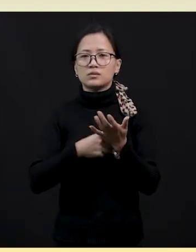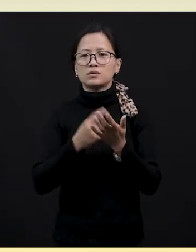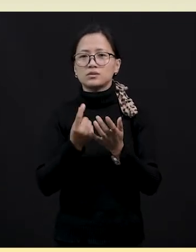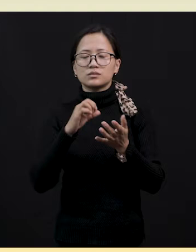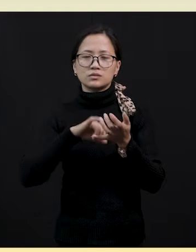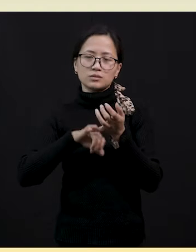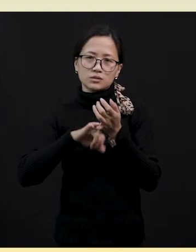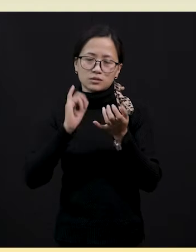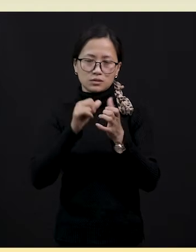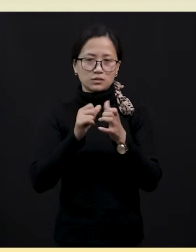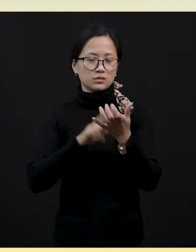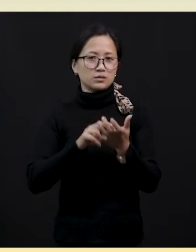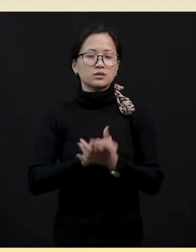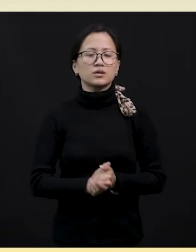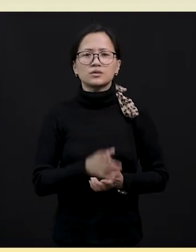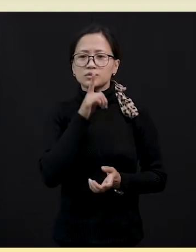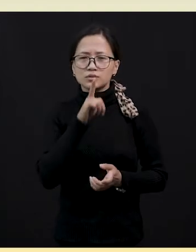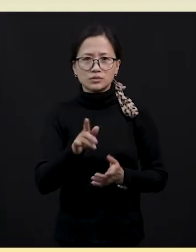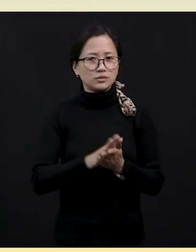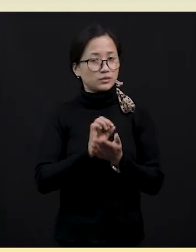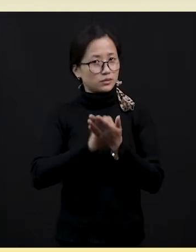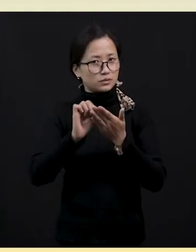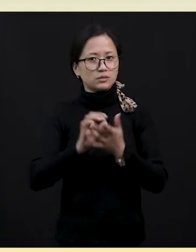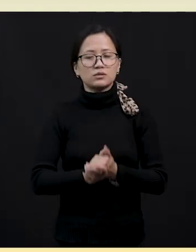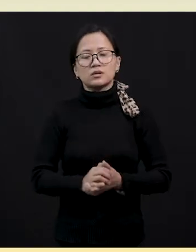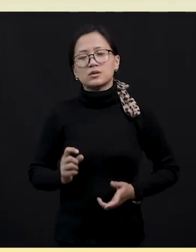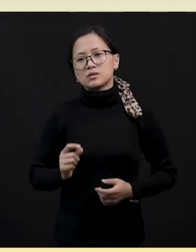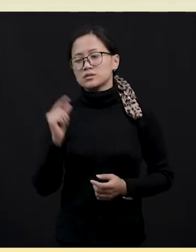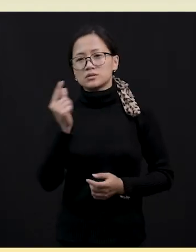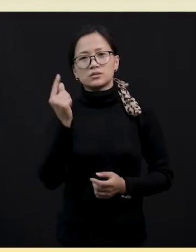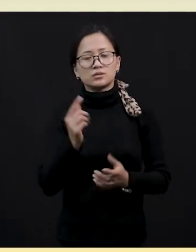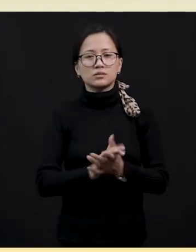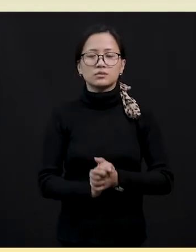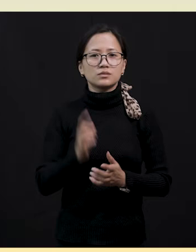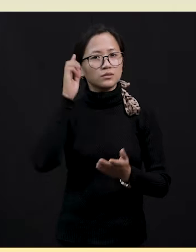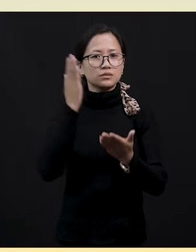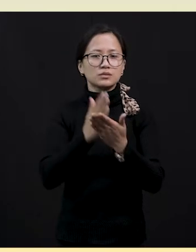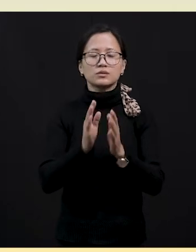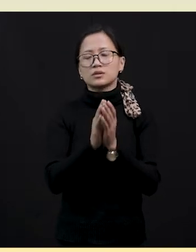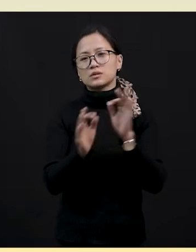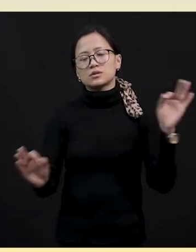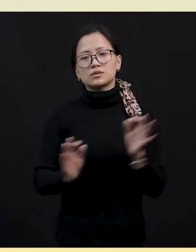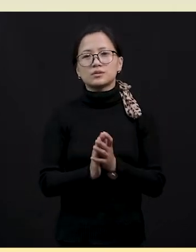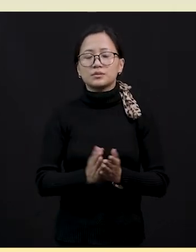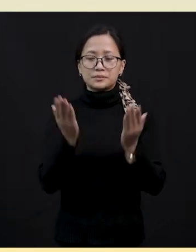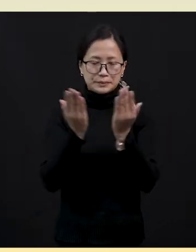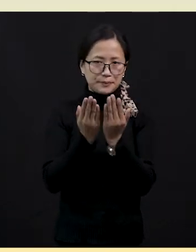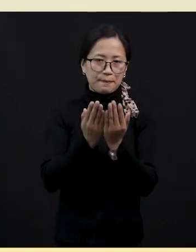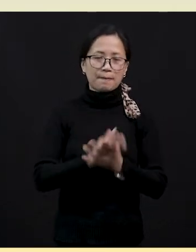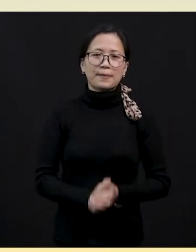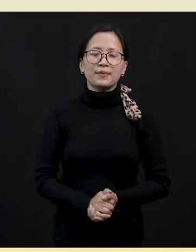which is not real, but he tends to you tend to start believing in the stories that you